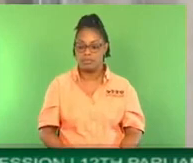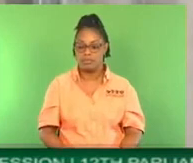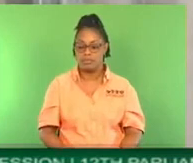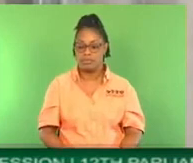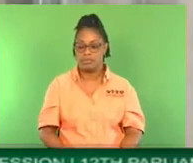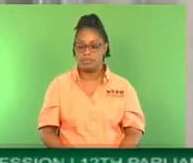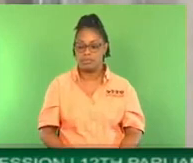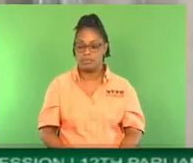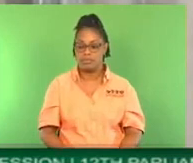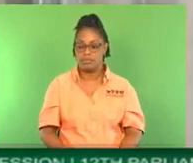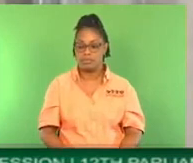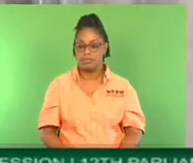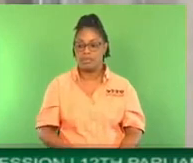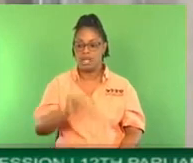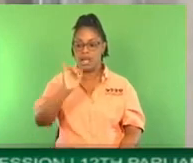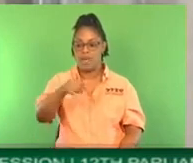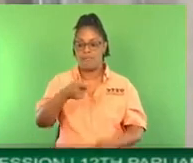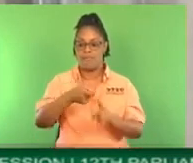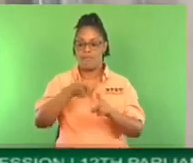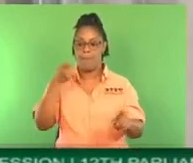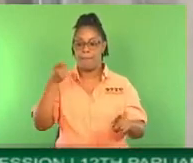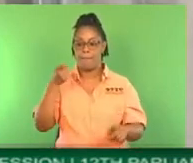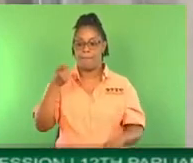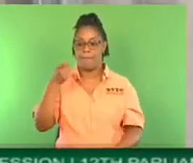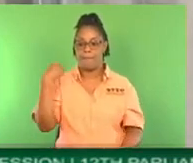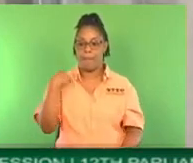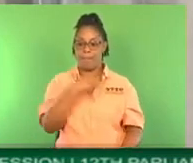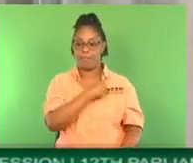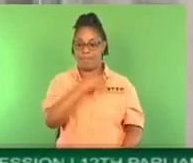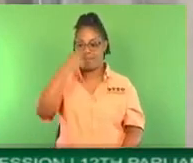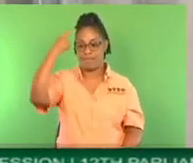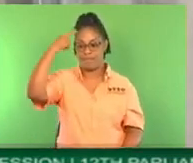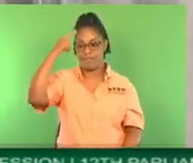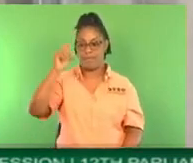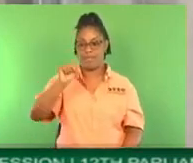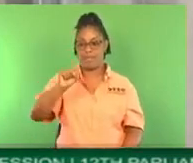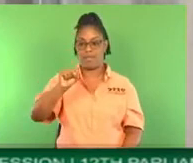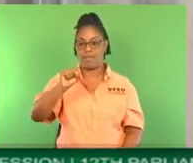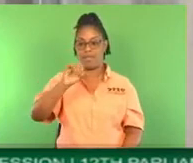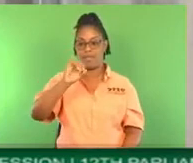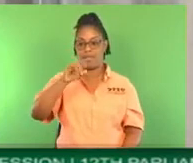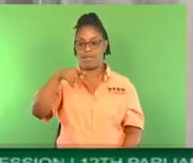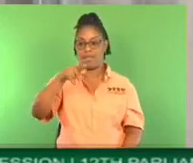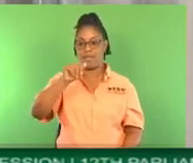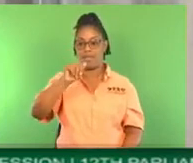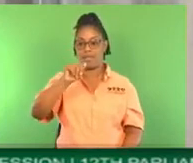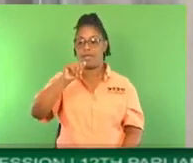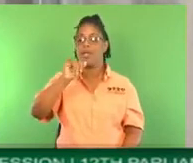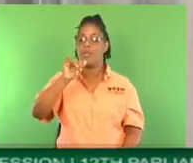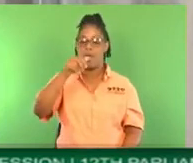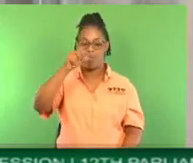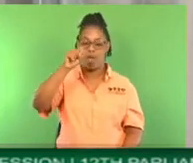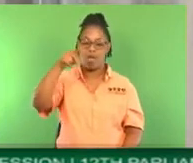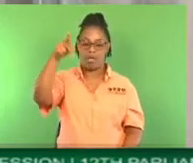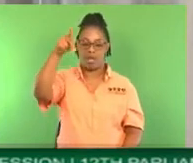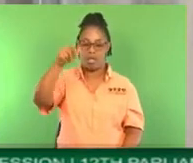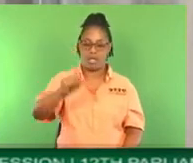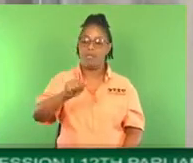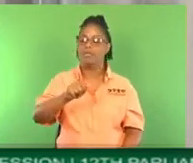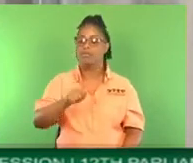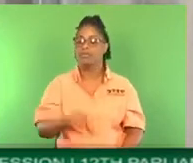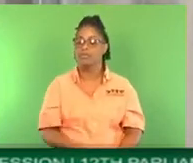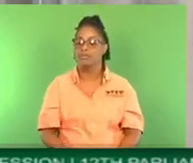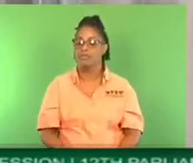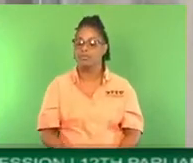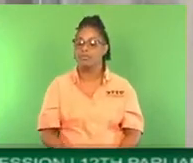job. So as to restore its mandate of saving the lives of children. Further to